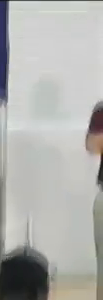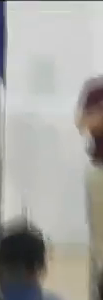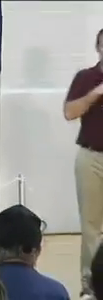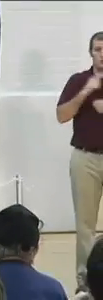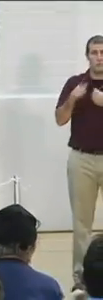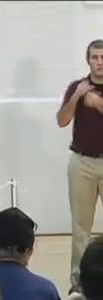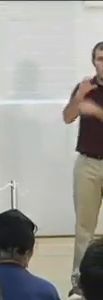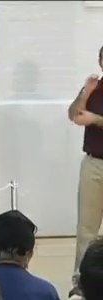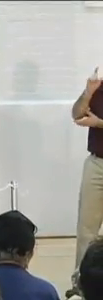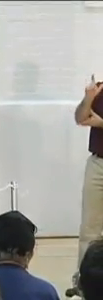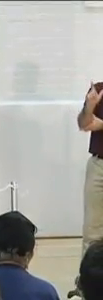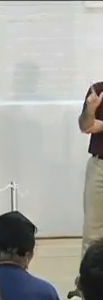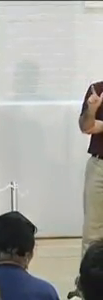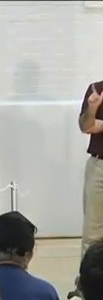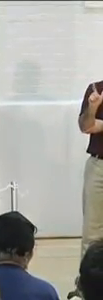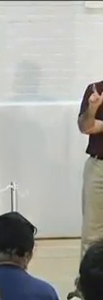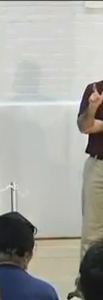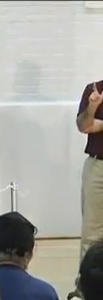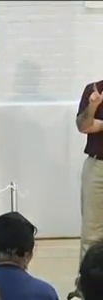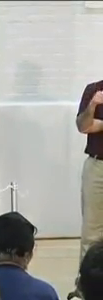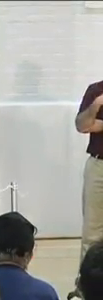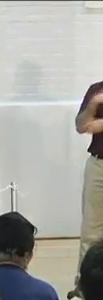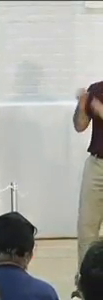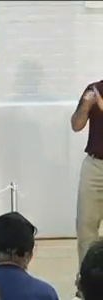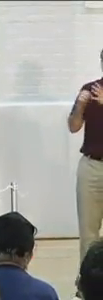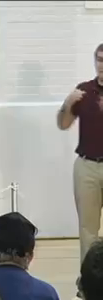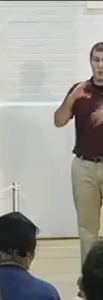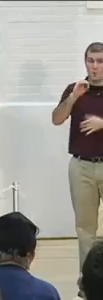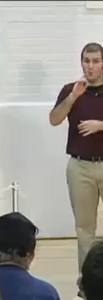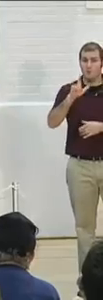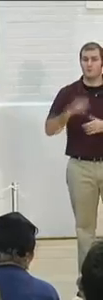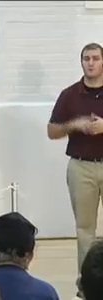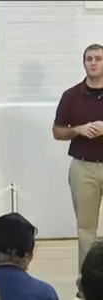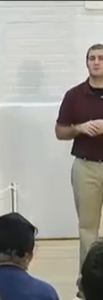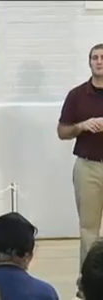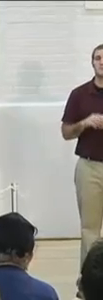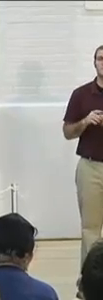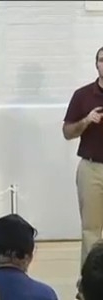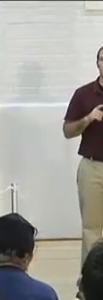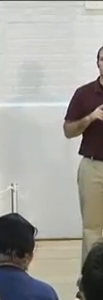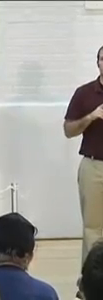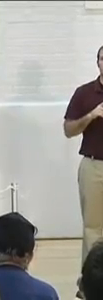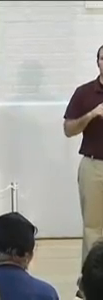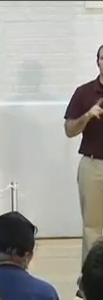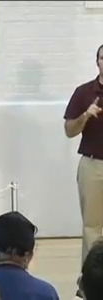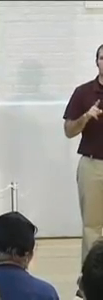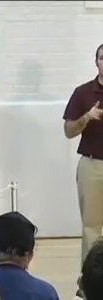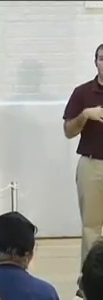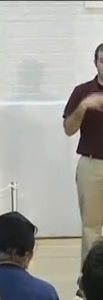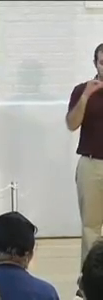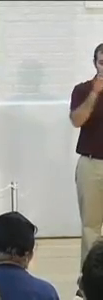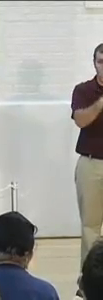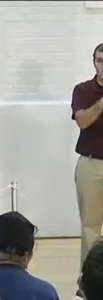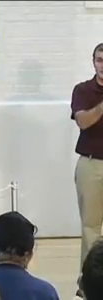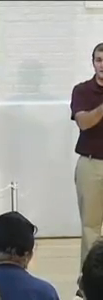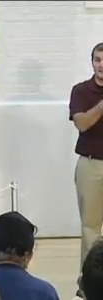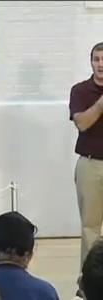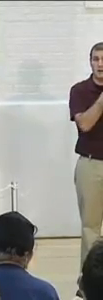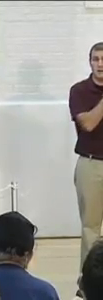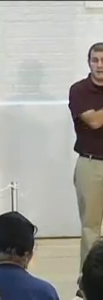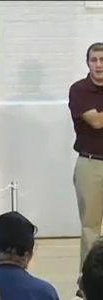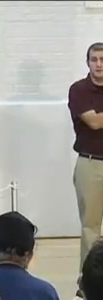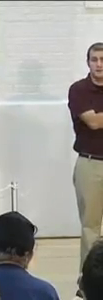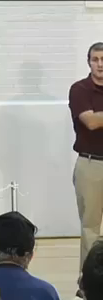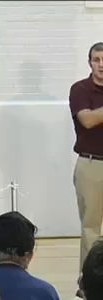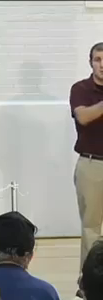respect to coal. My state has a lot of coal, but I actually voted against